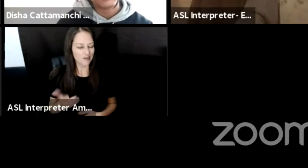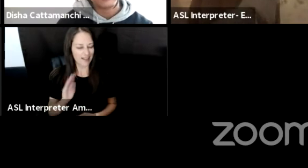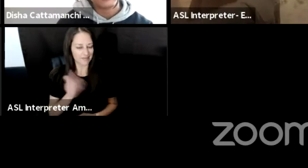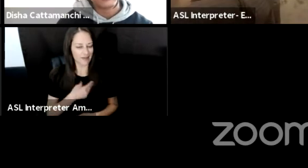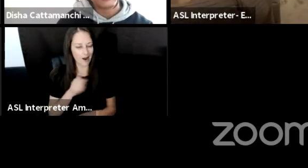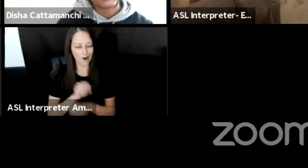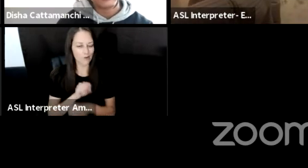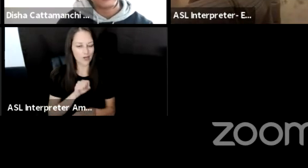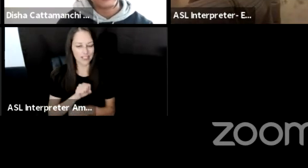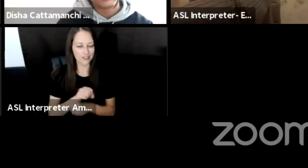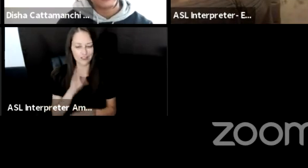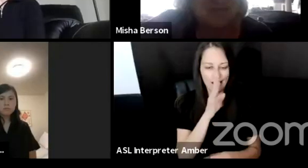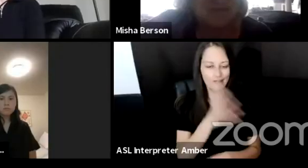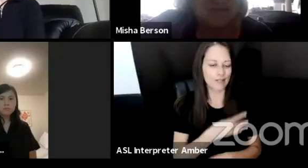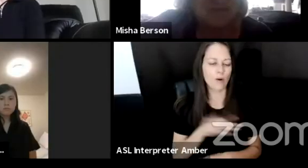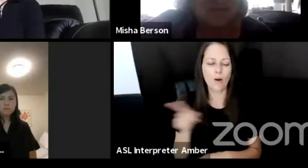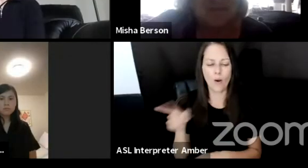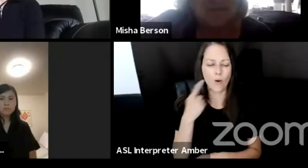makes any sense. So yeah,